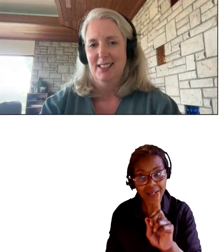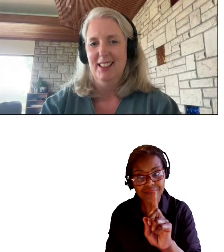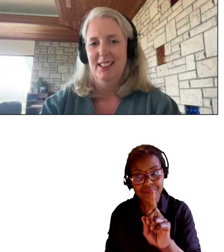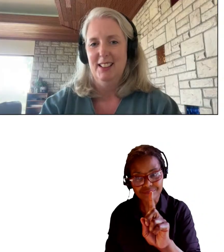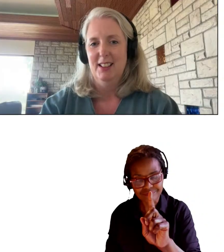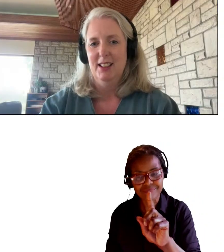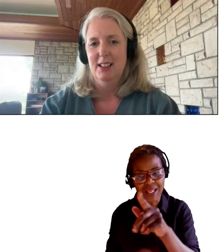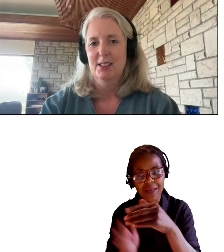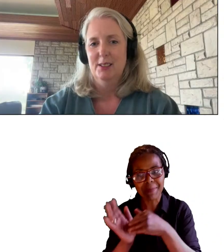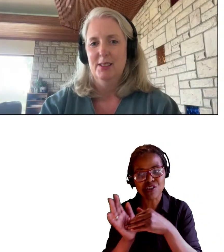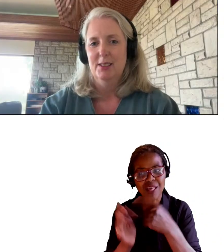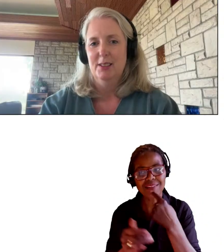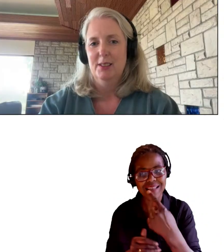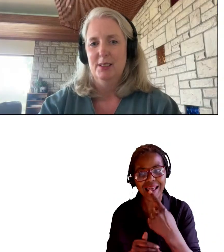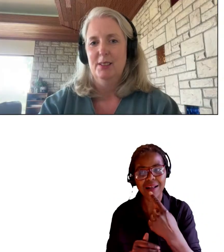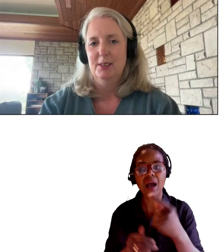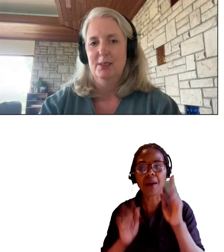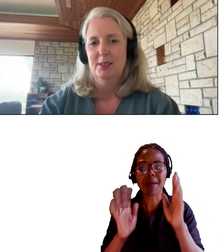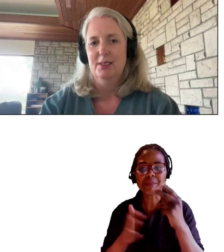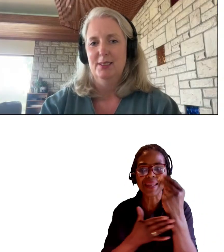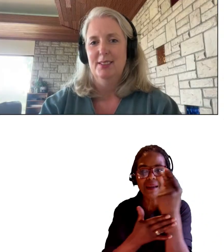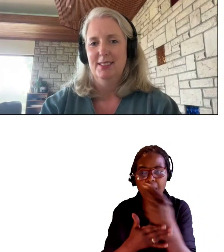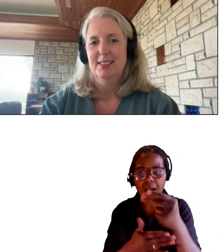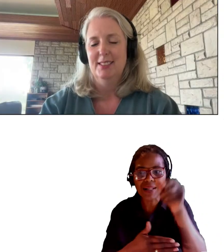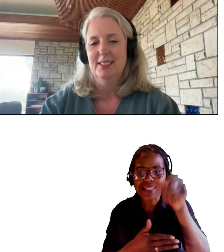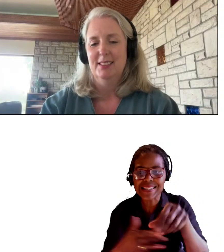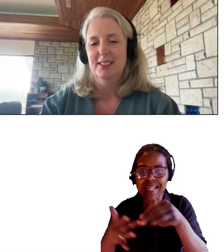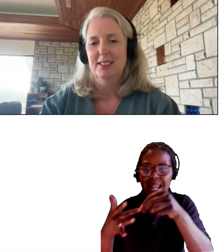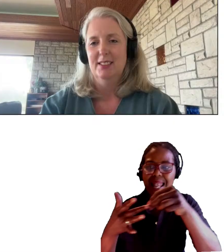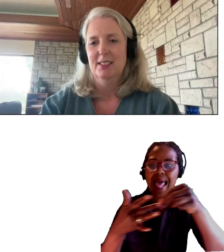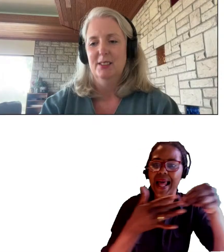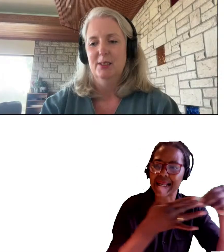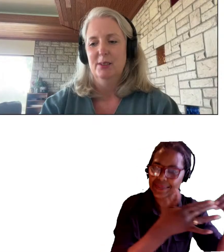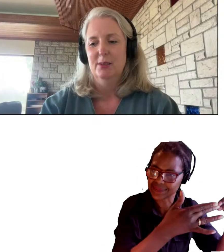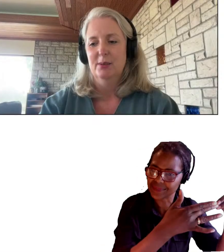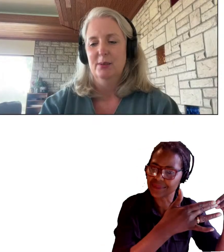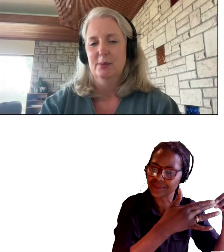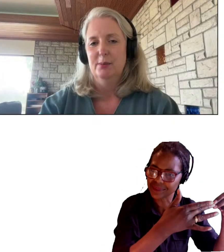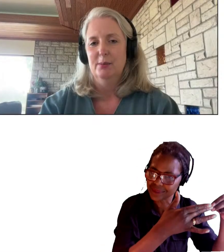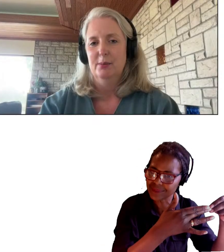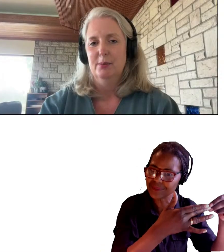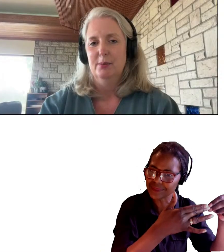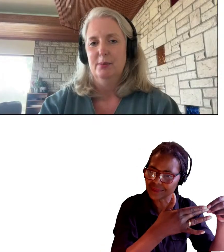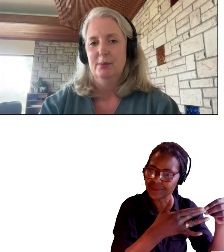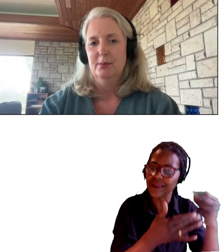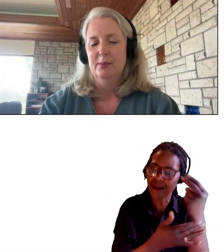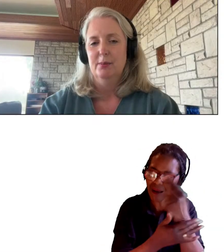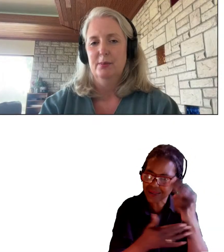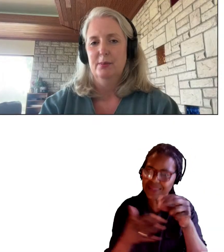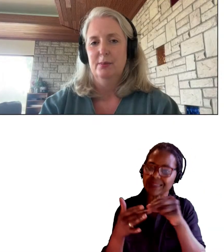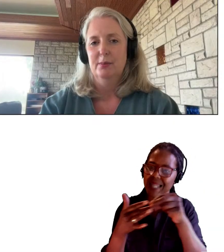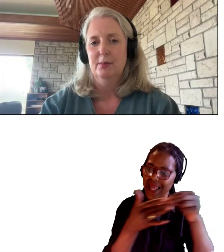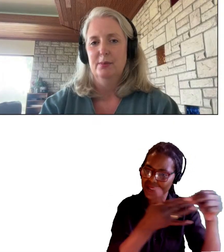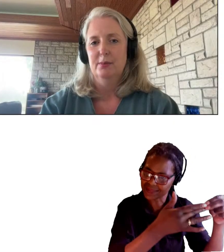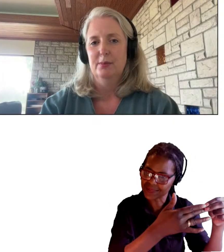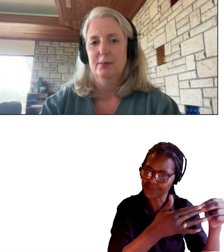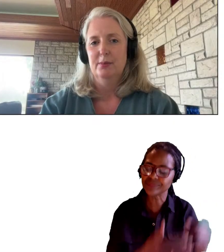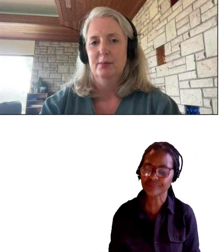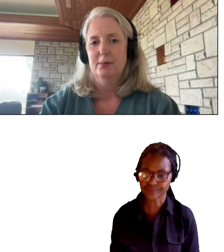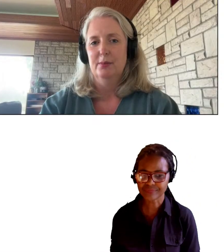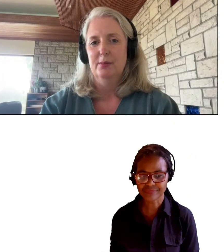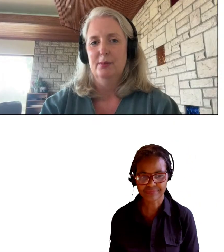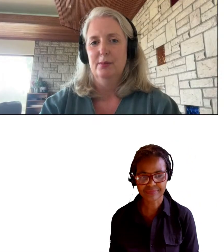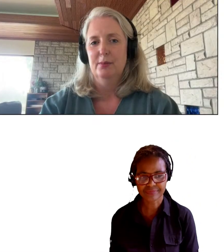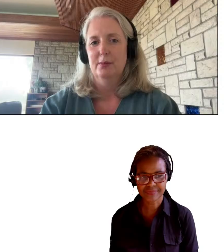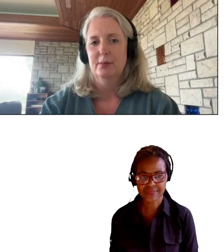So, yeah. So without the ties, the restrictions, if you like, to be substantially positioned, just